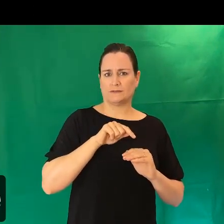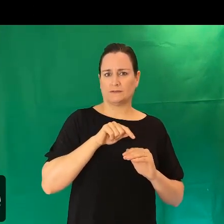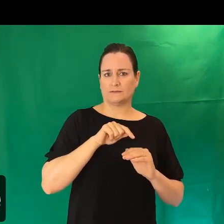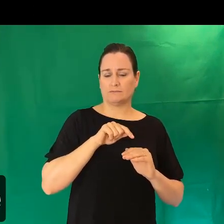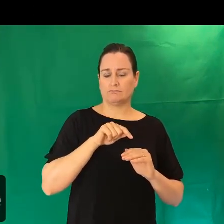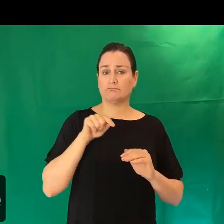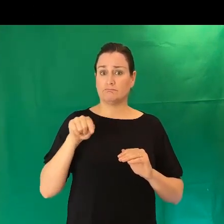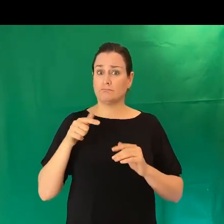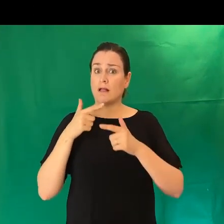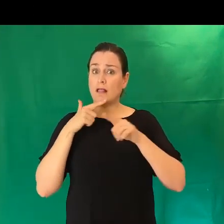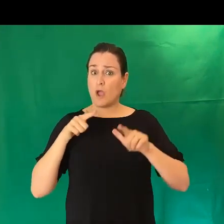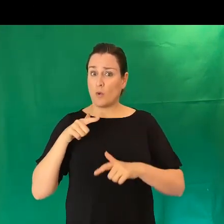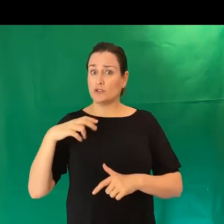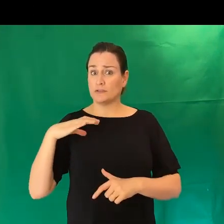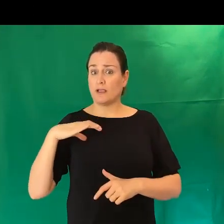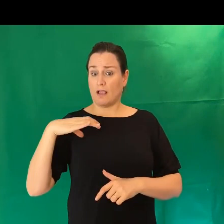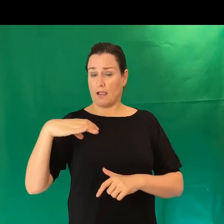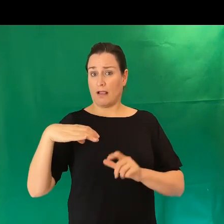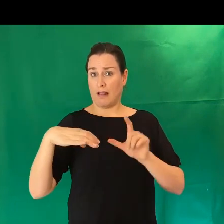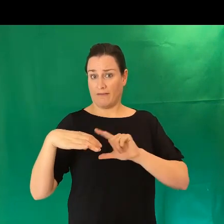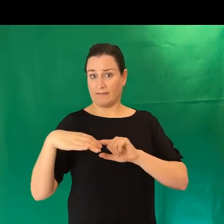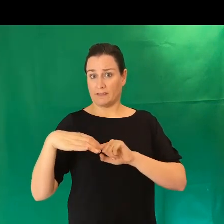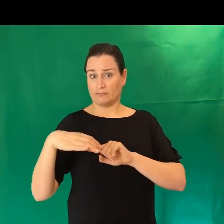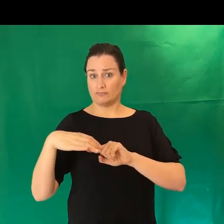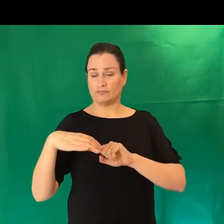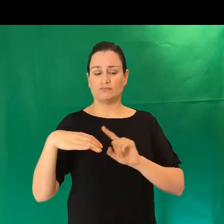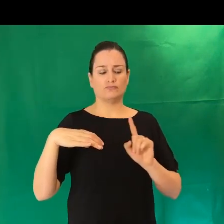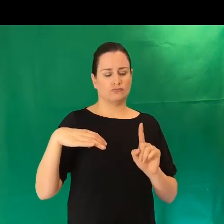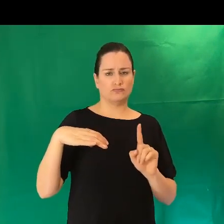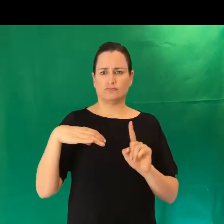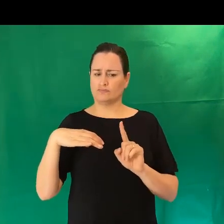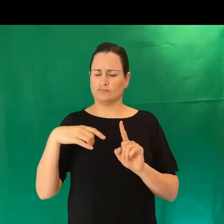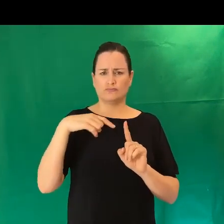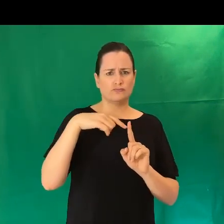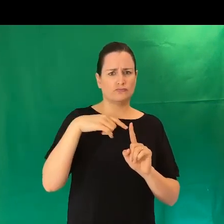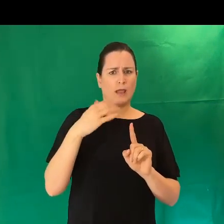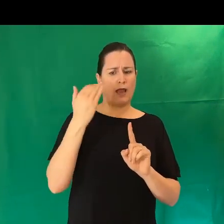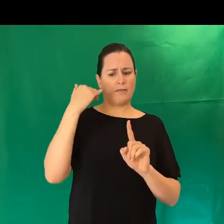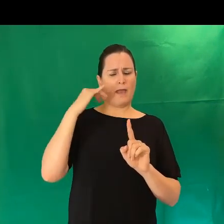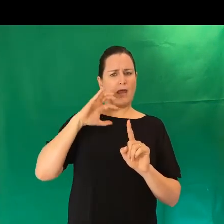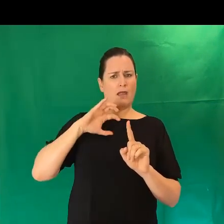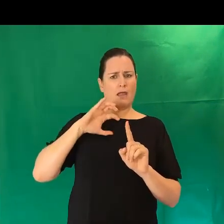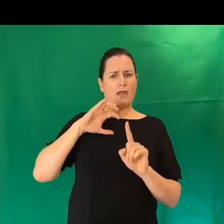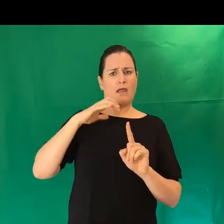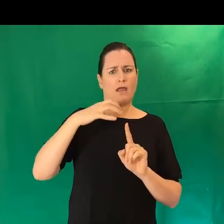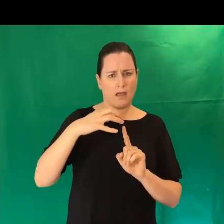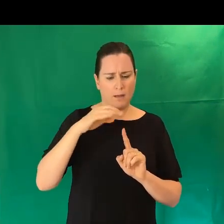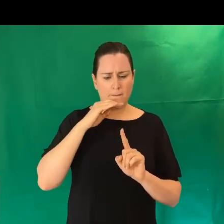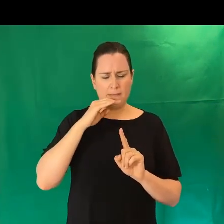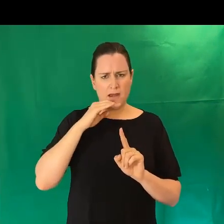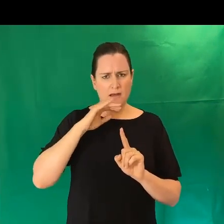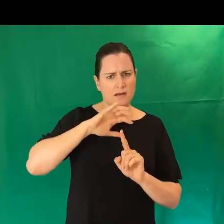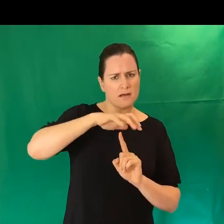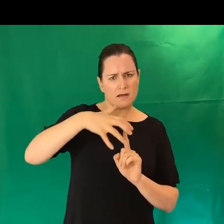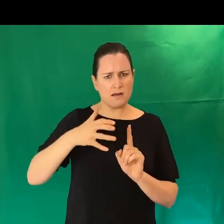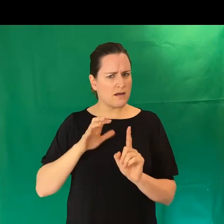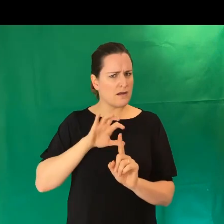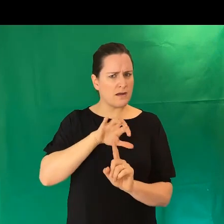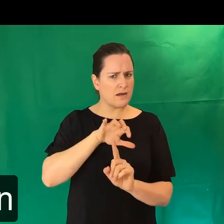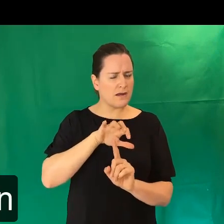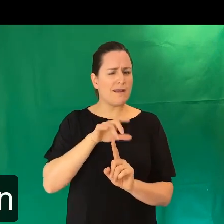the signers have more activation in the back part of their brain, so more posterior activation